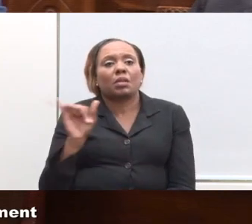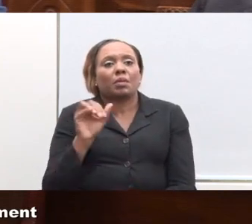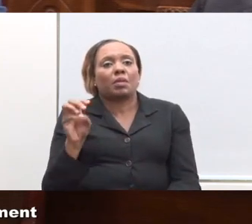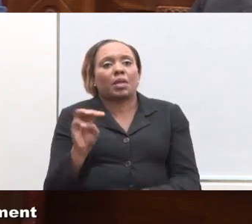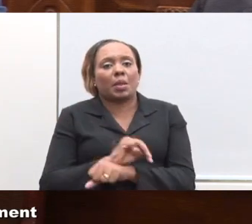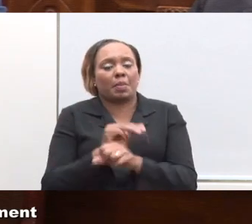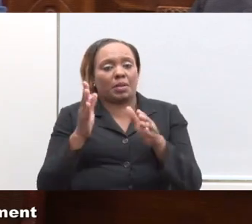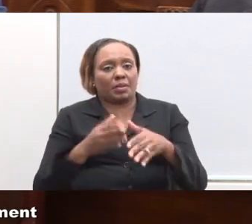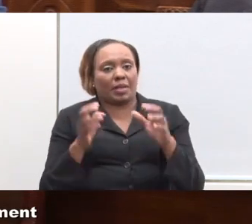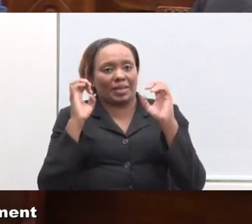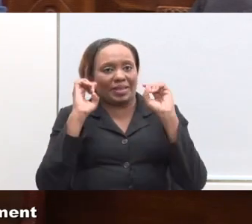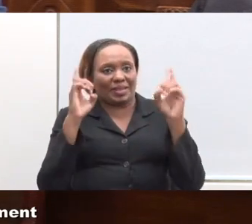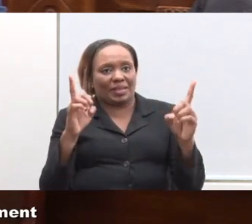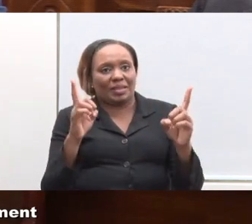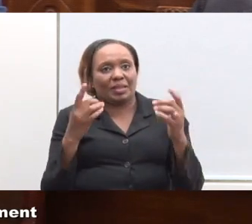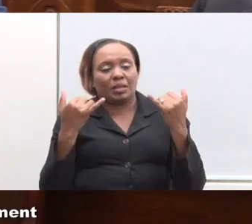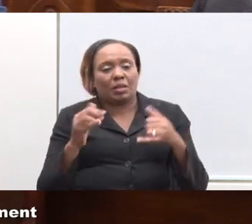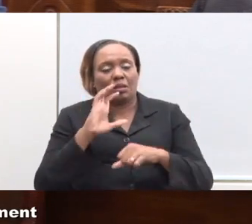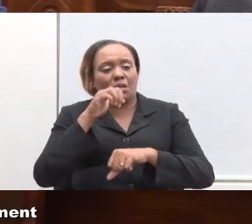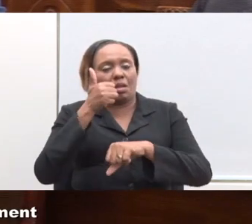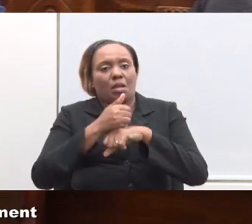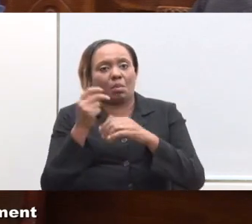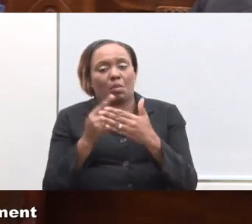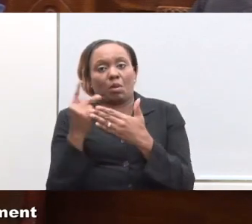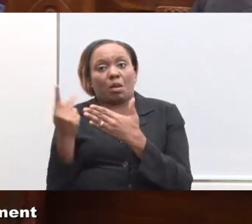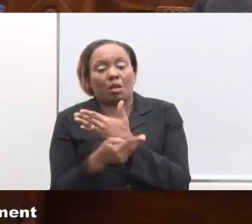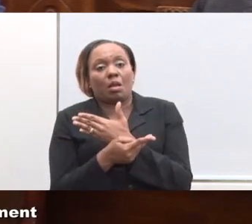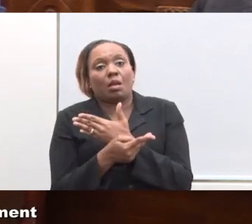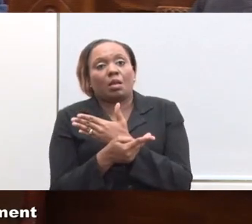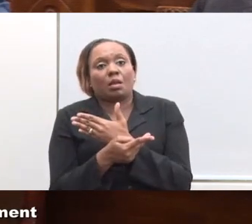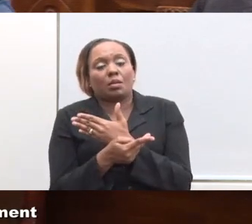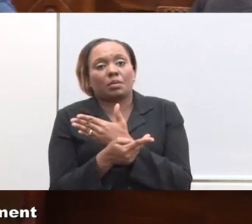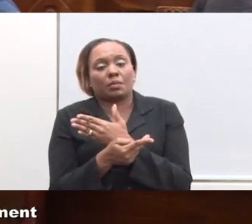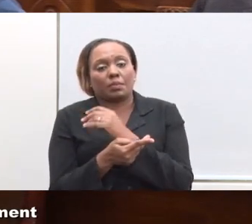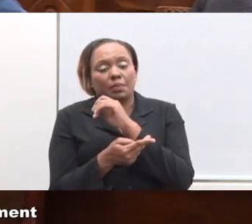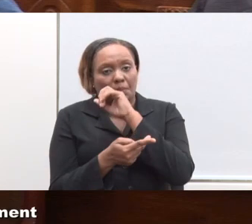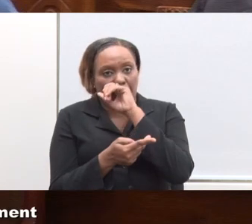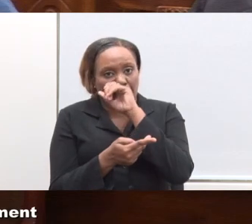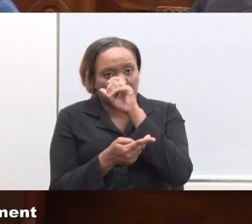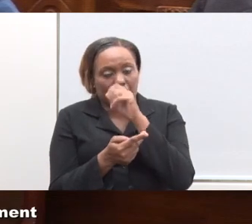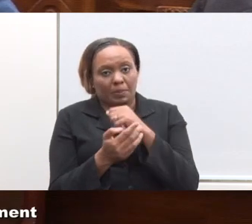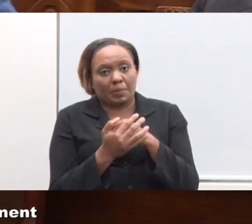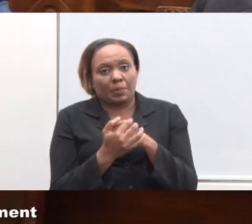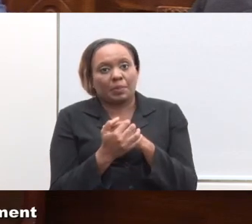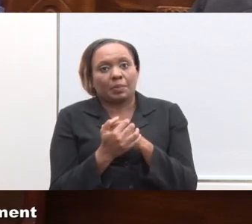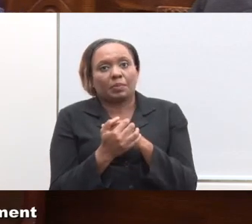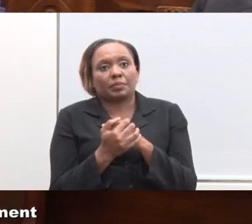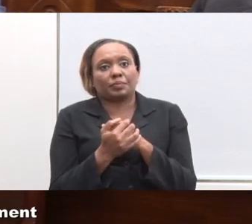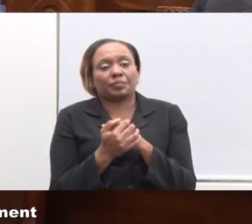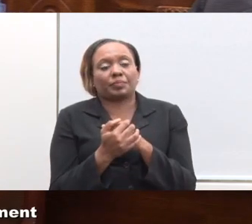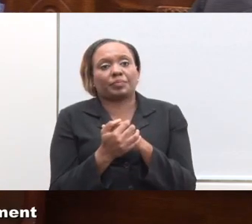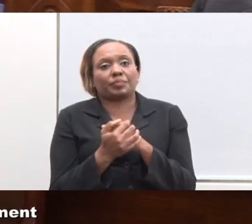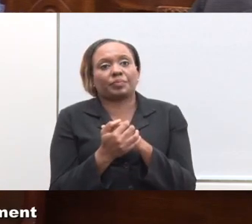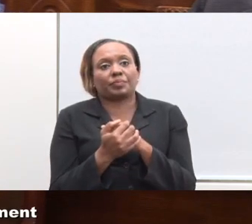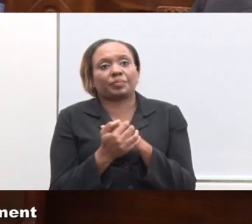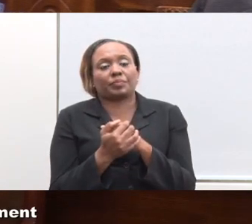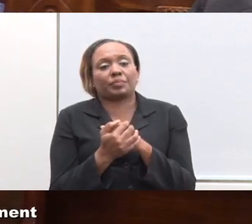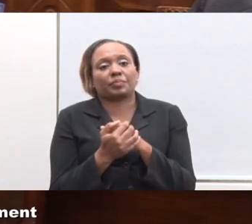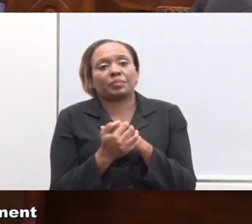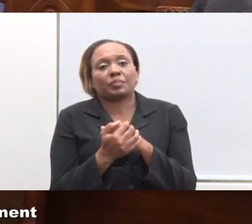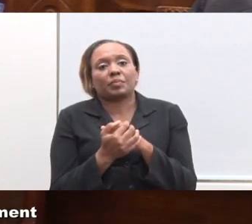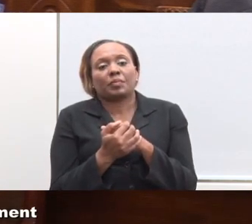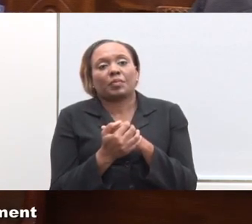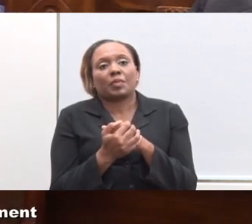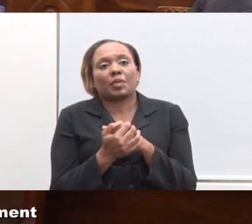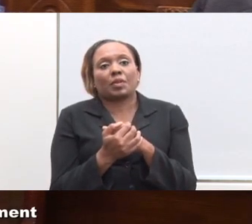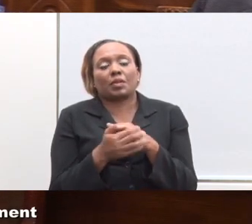is having to put together a program that will allow for more flexibility in how our people